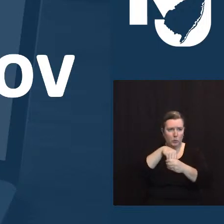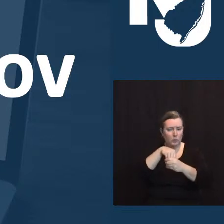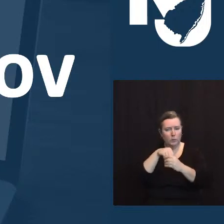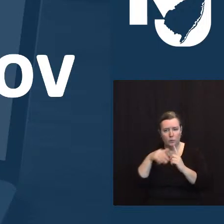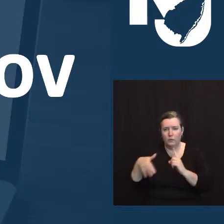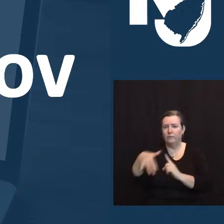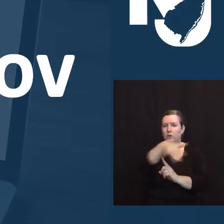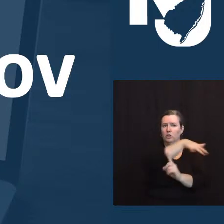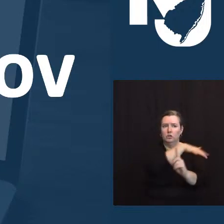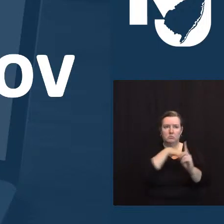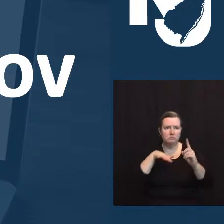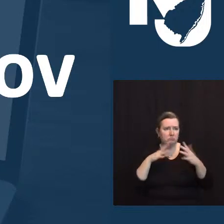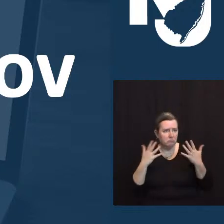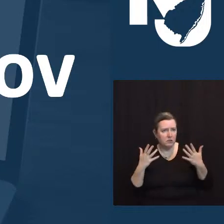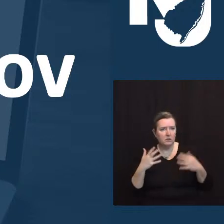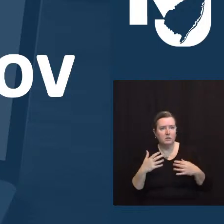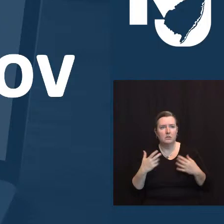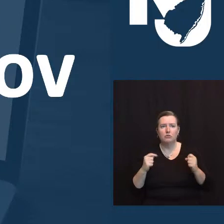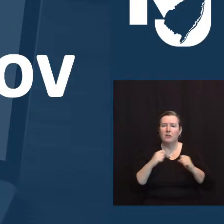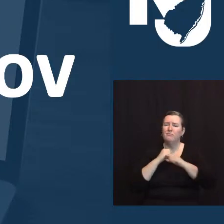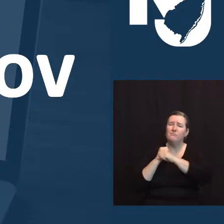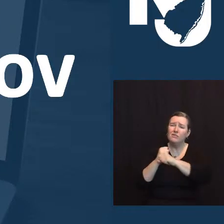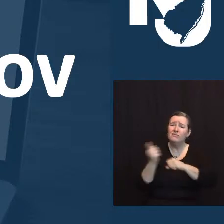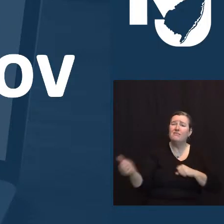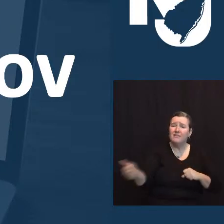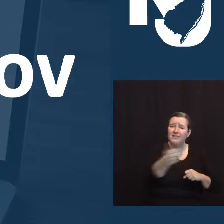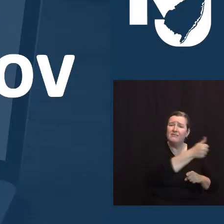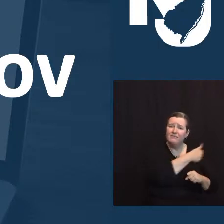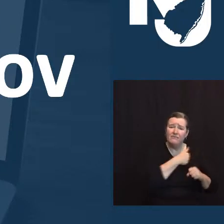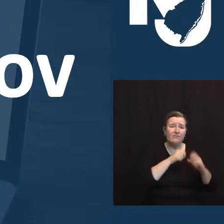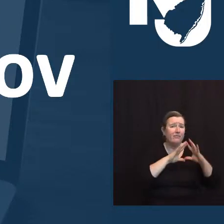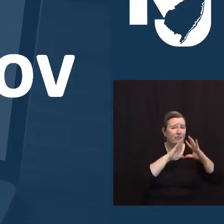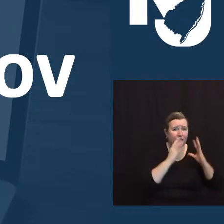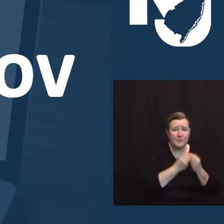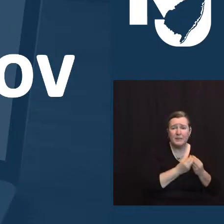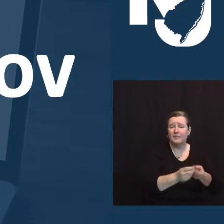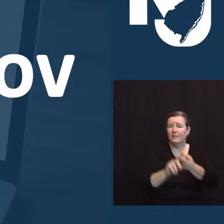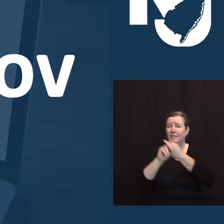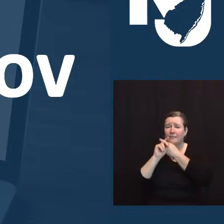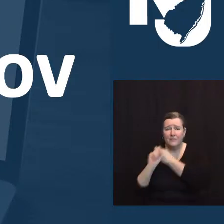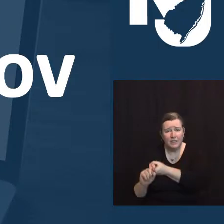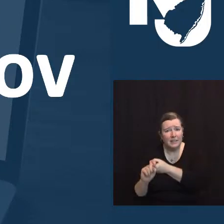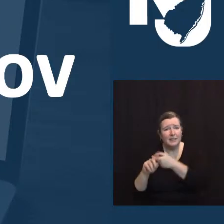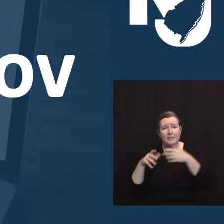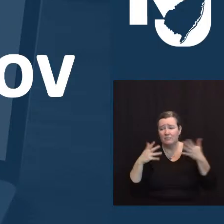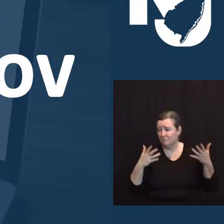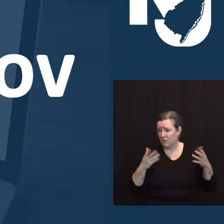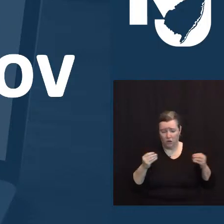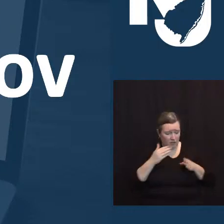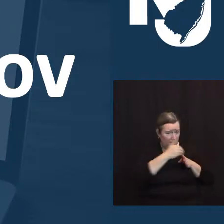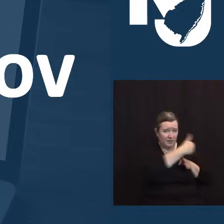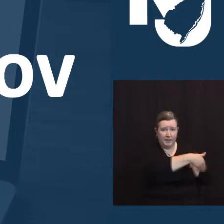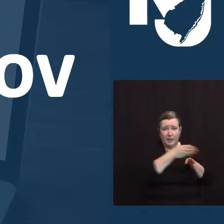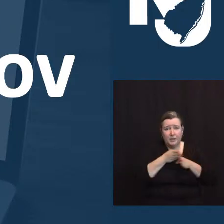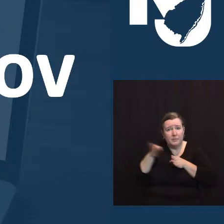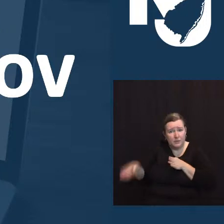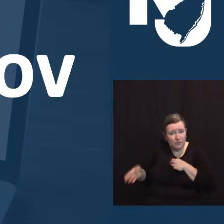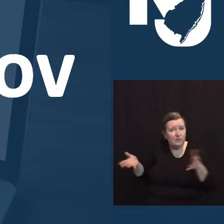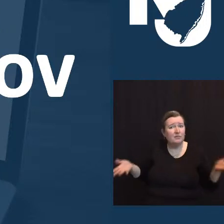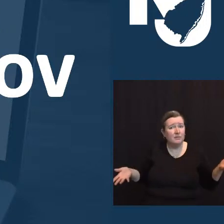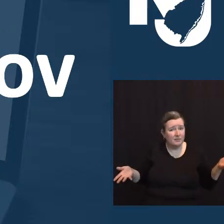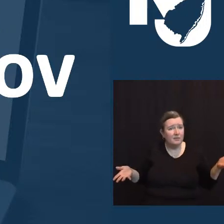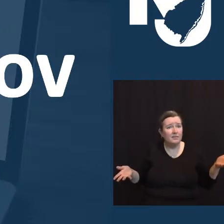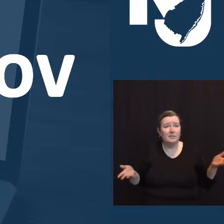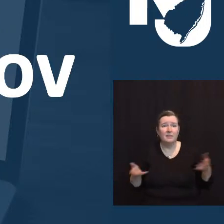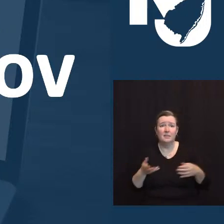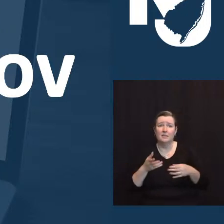precautions to protect yourself, your family, your friends, and your neighbors. And overwhelmingly, folks, you have delivered.